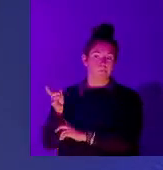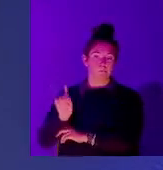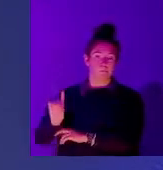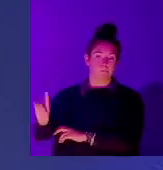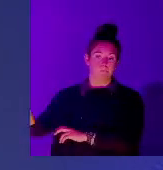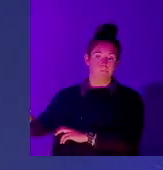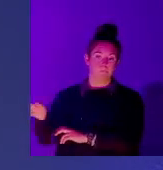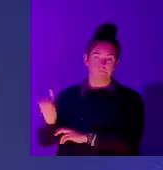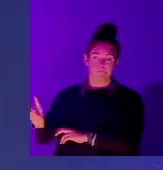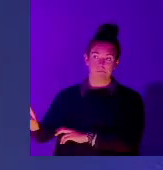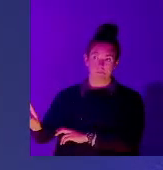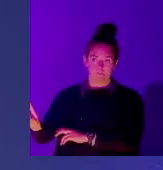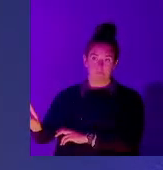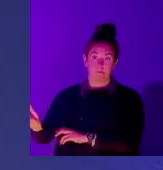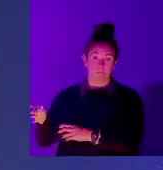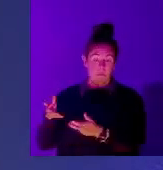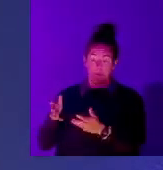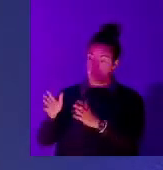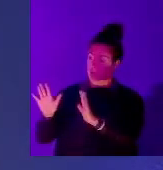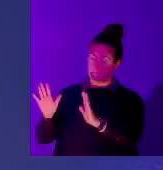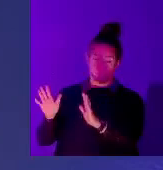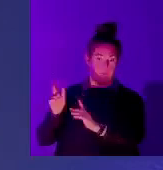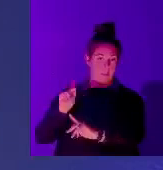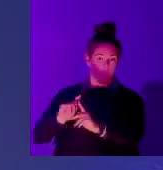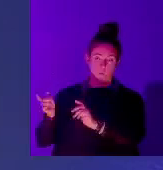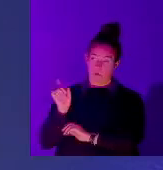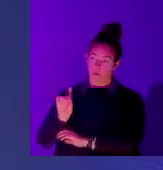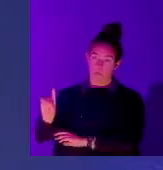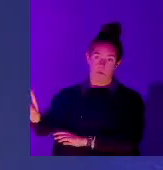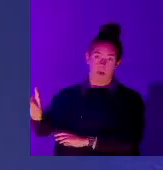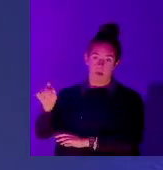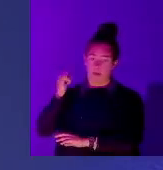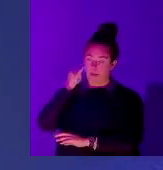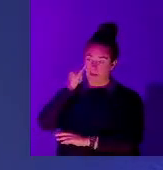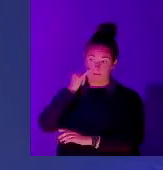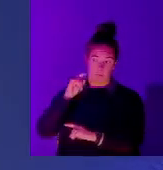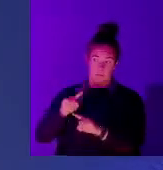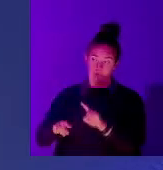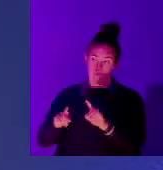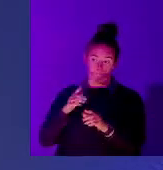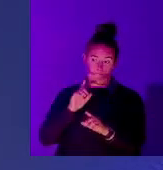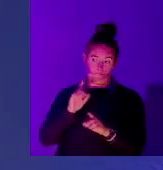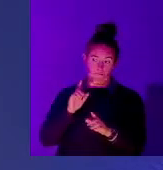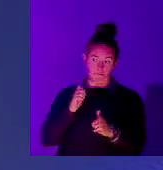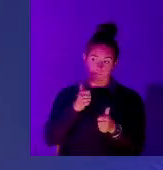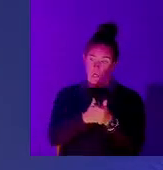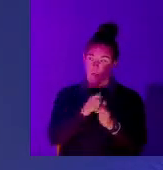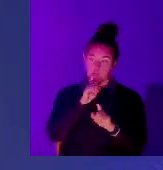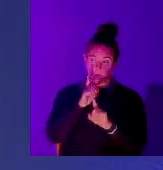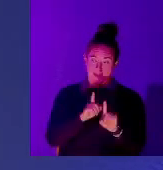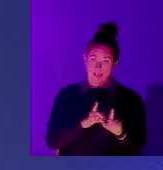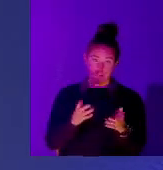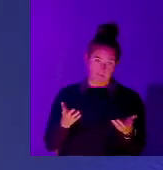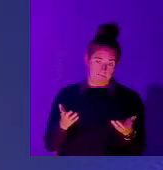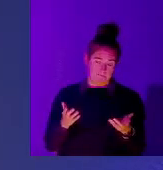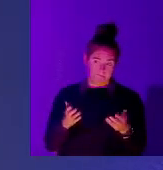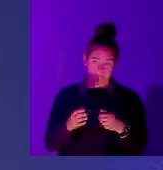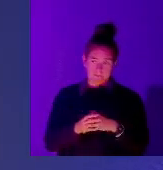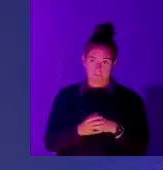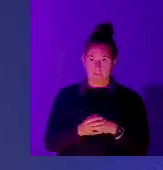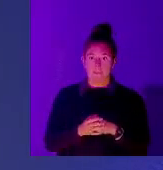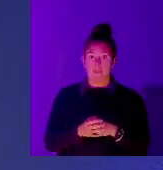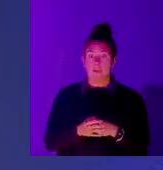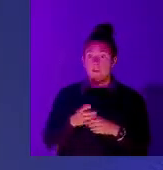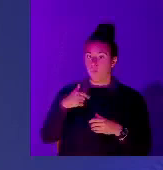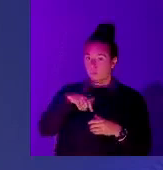demands too difficult to accept. As his representatives, we need to